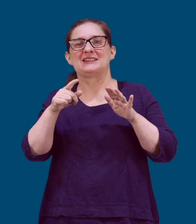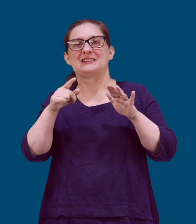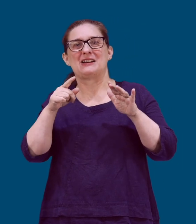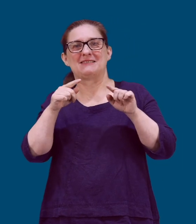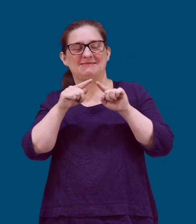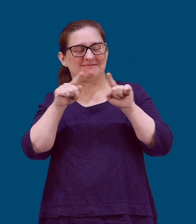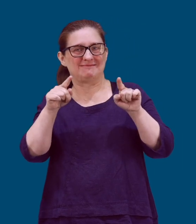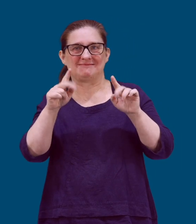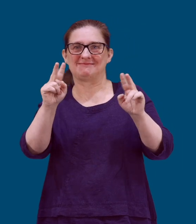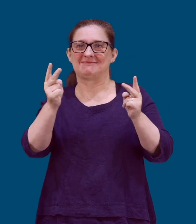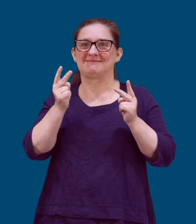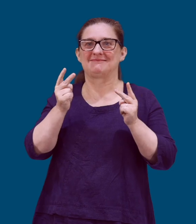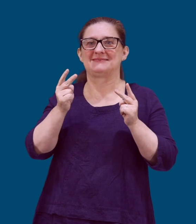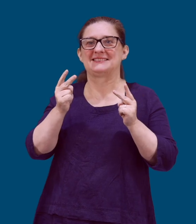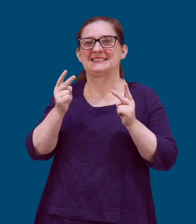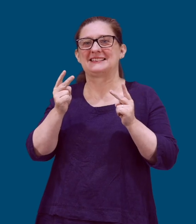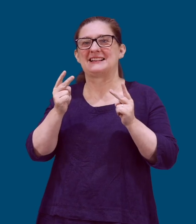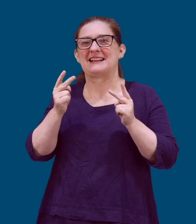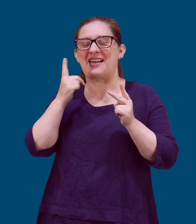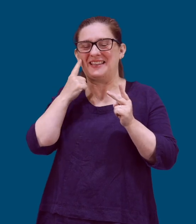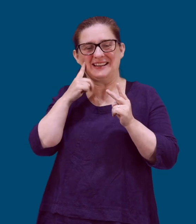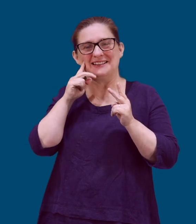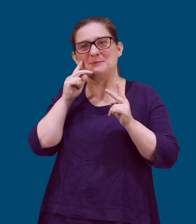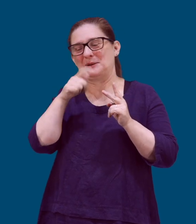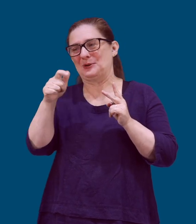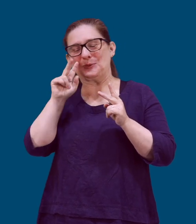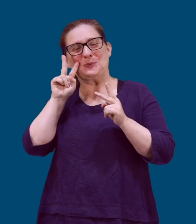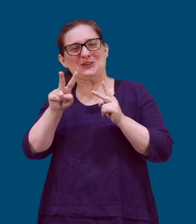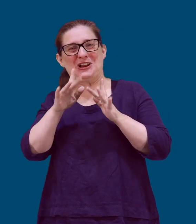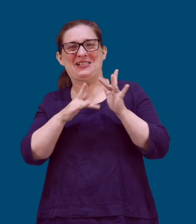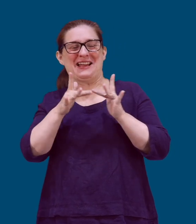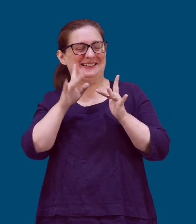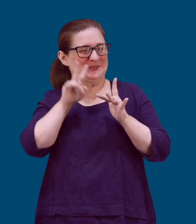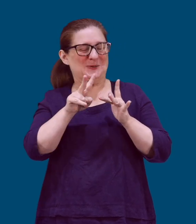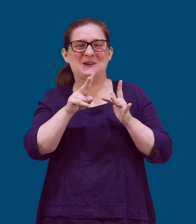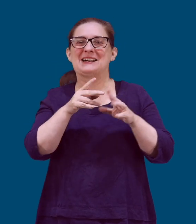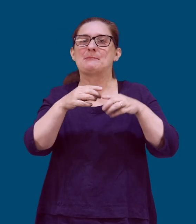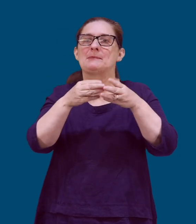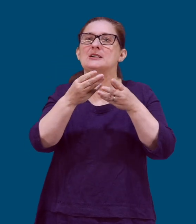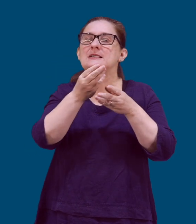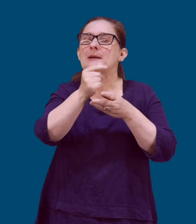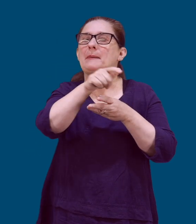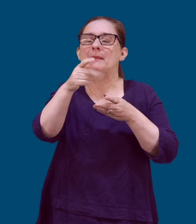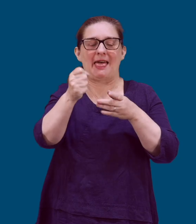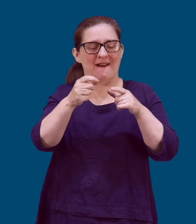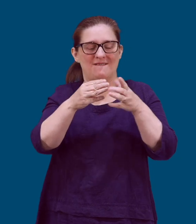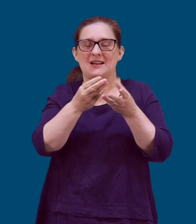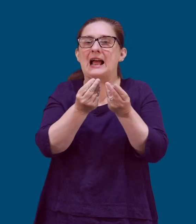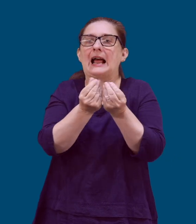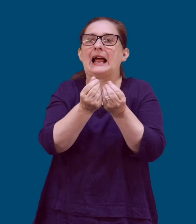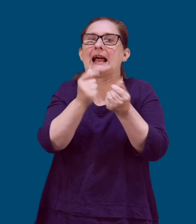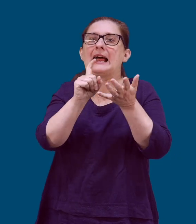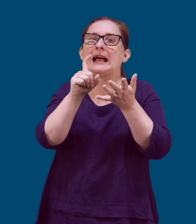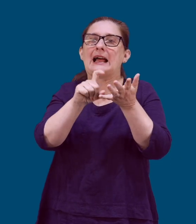You've just watched a lot of people hand out clay. Um, I want to think about